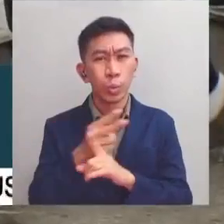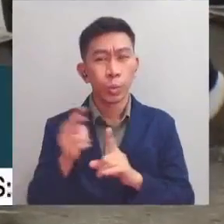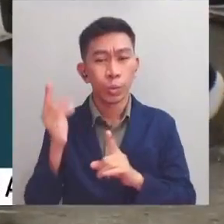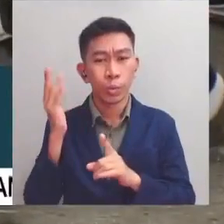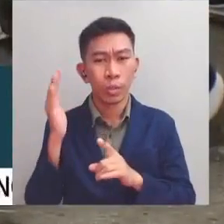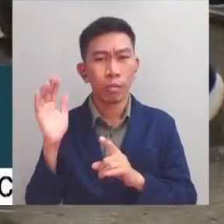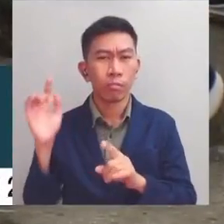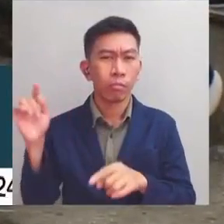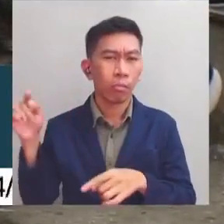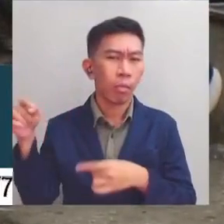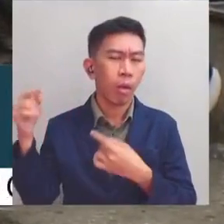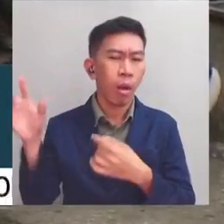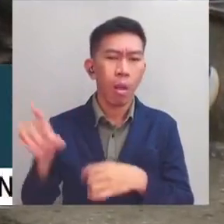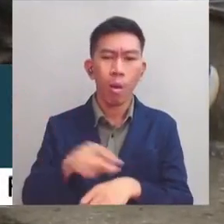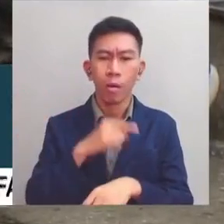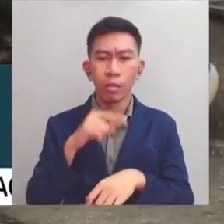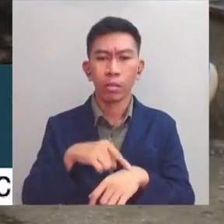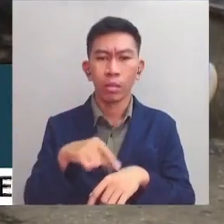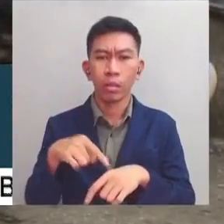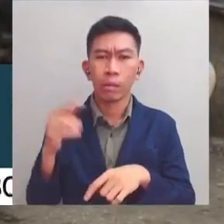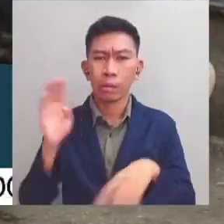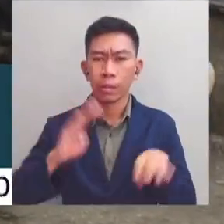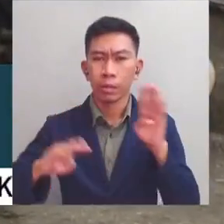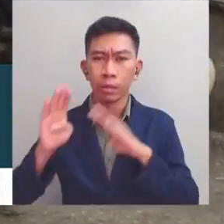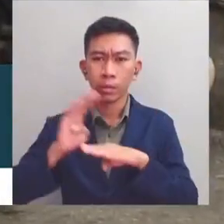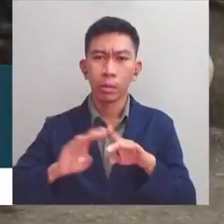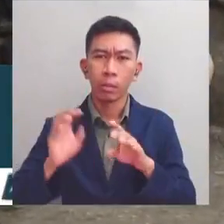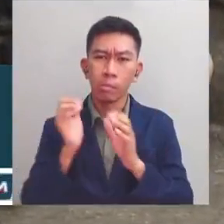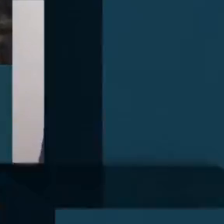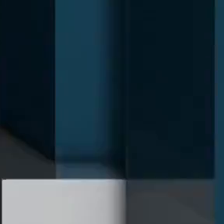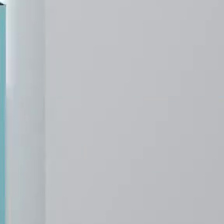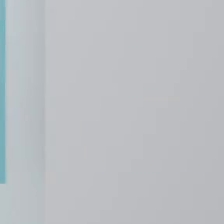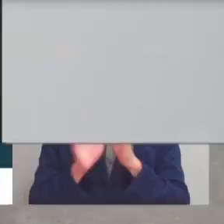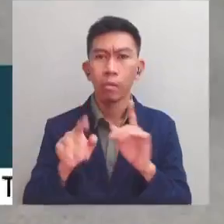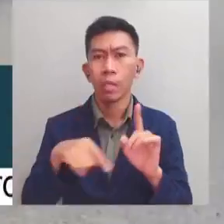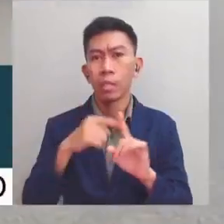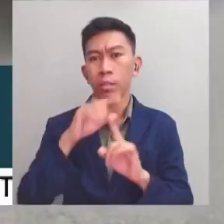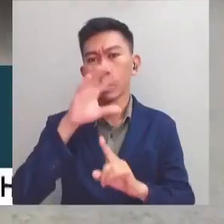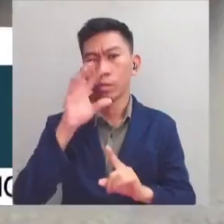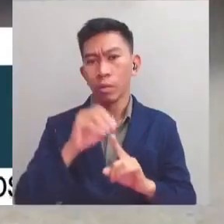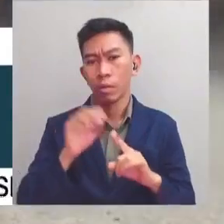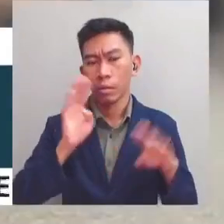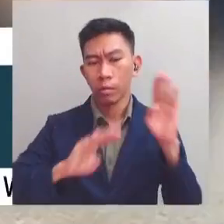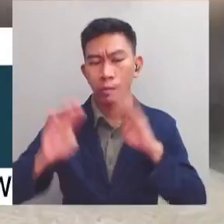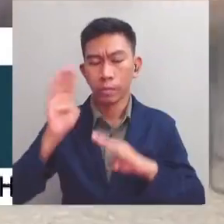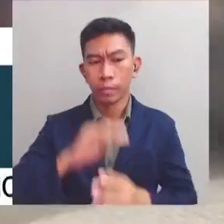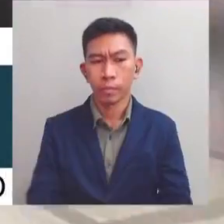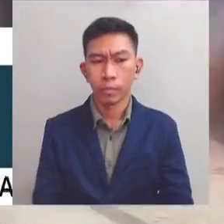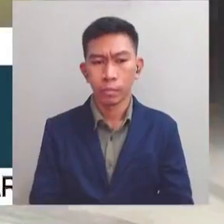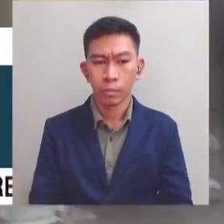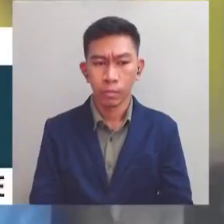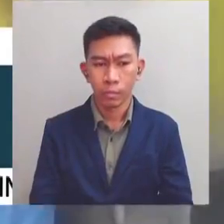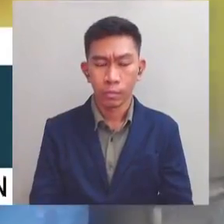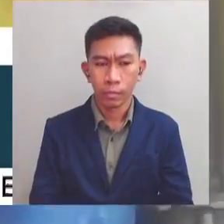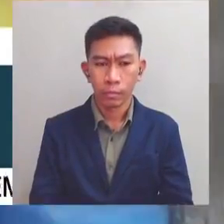of over-congestion and cultural issues. Ang latest po is about